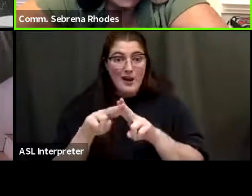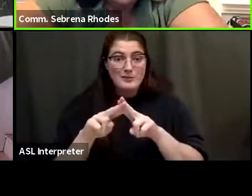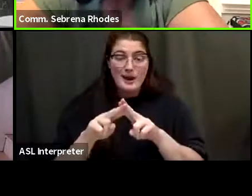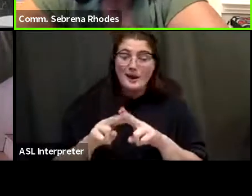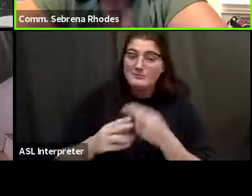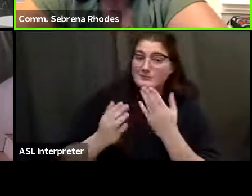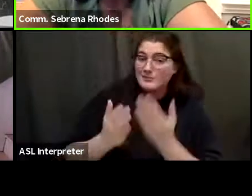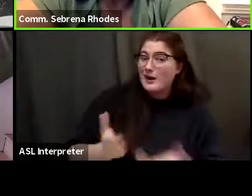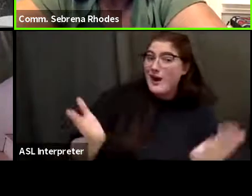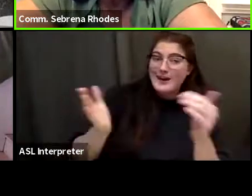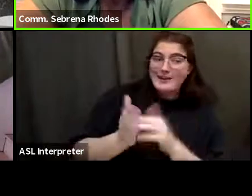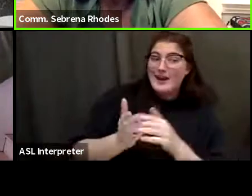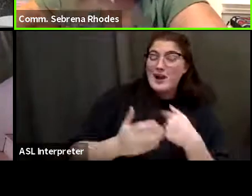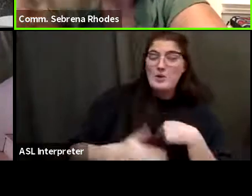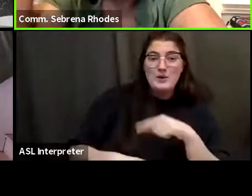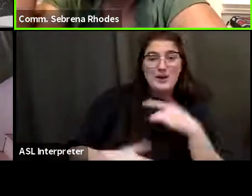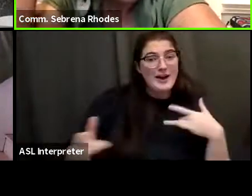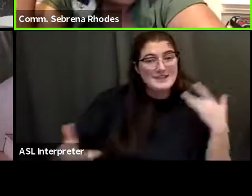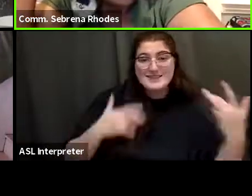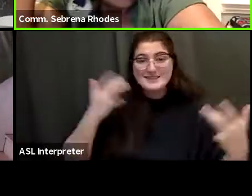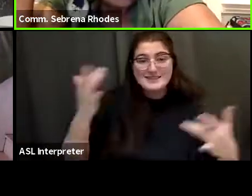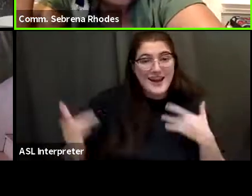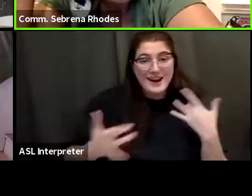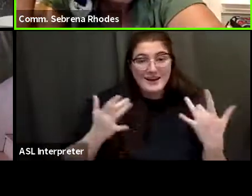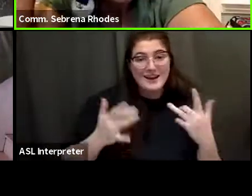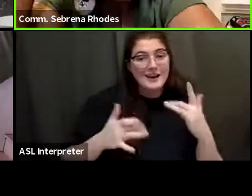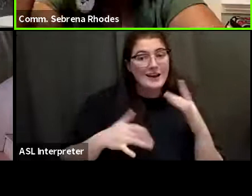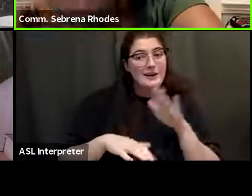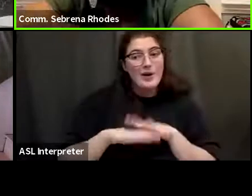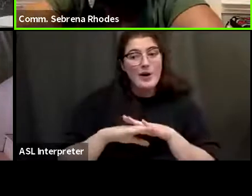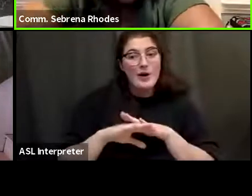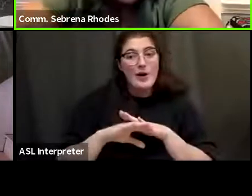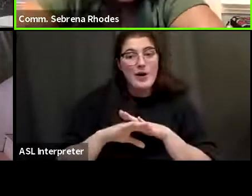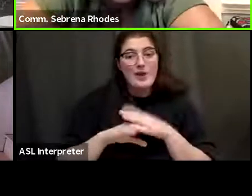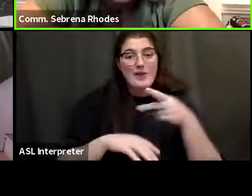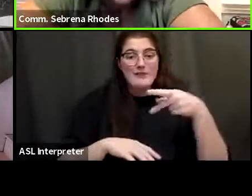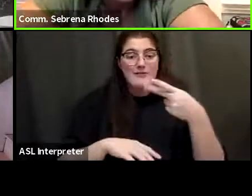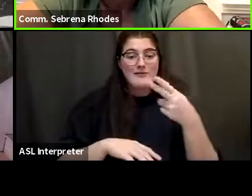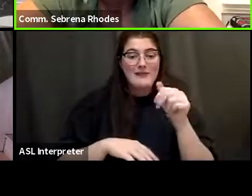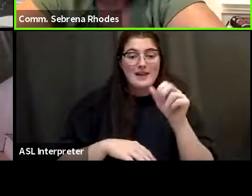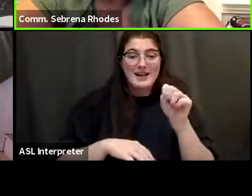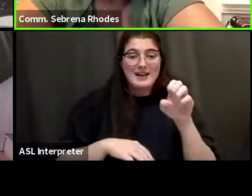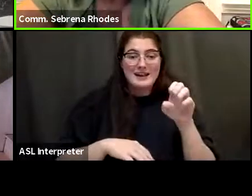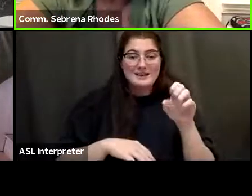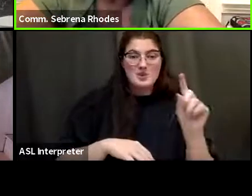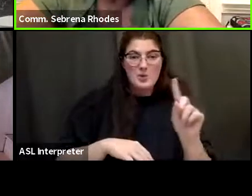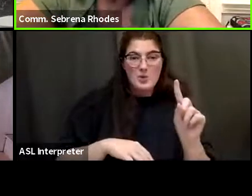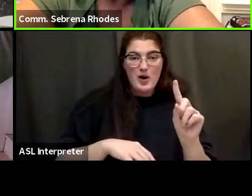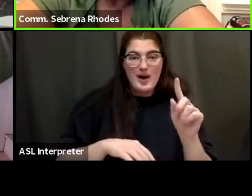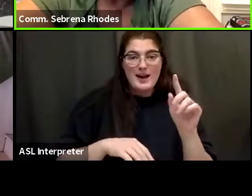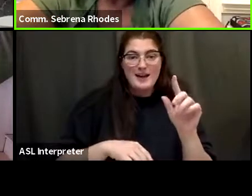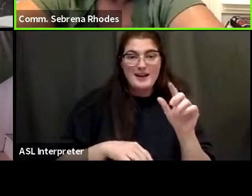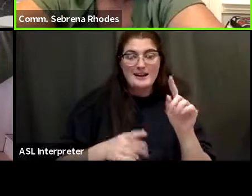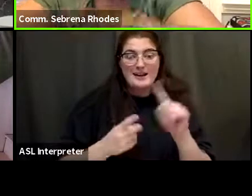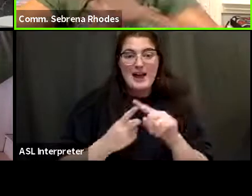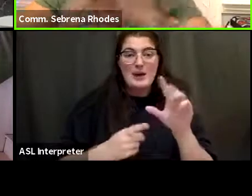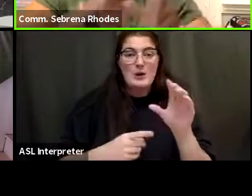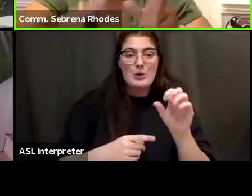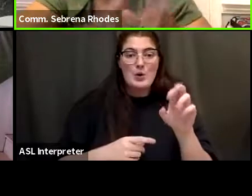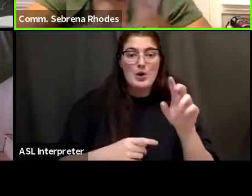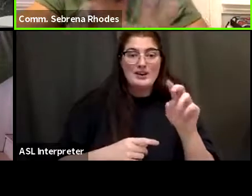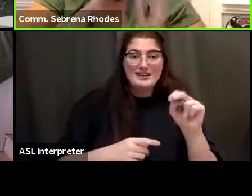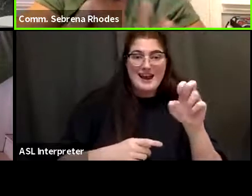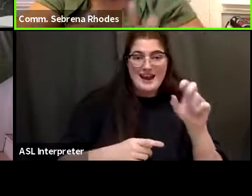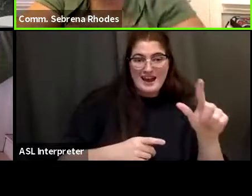just again, we're very excited on the phase 1 at Cromell. We have the basketball. We have